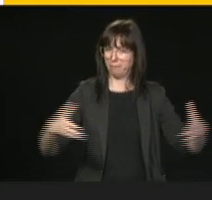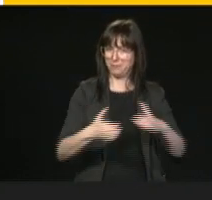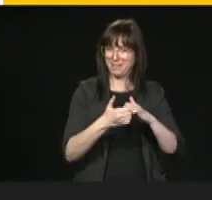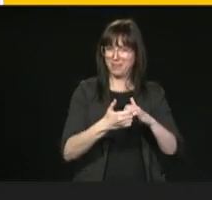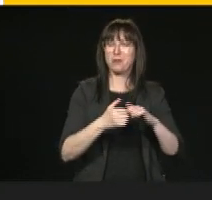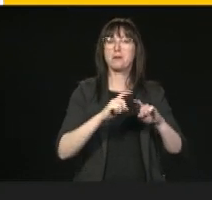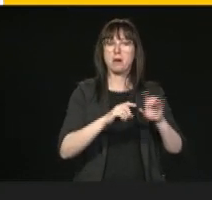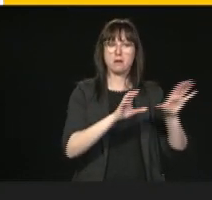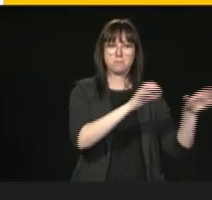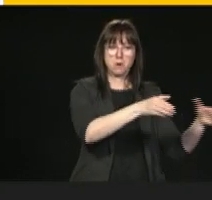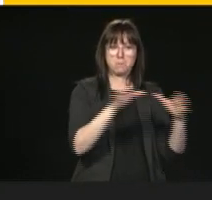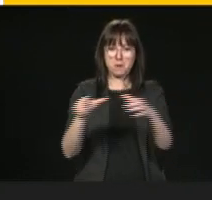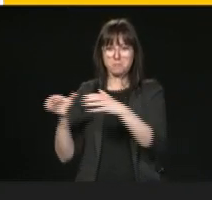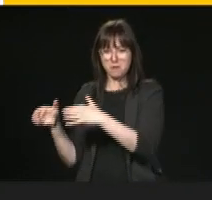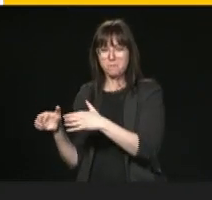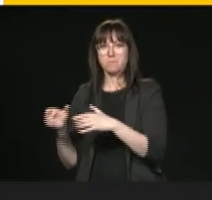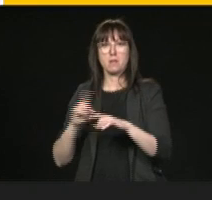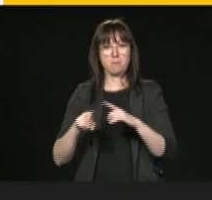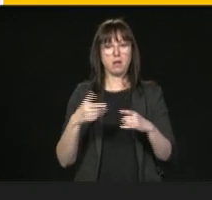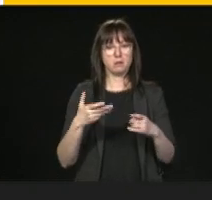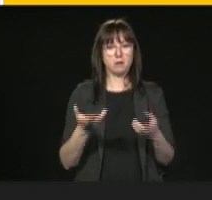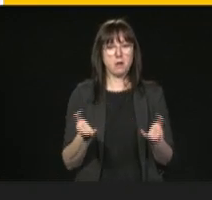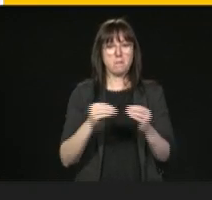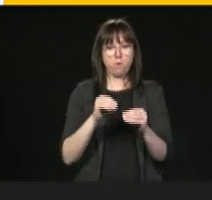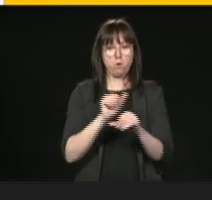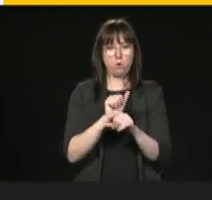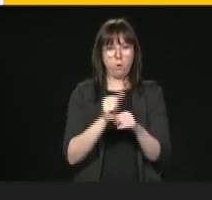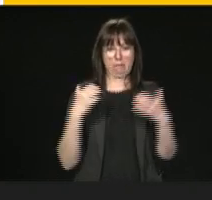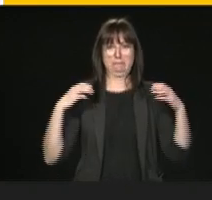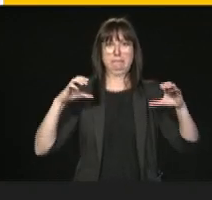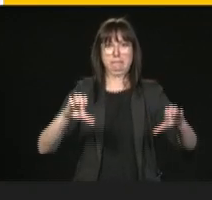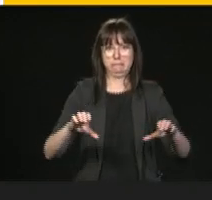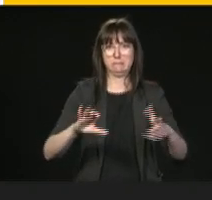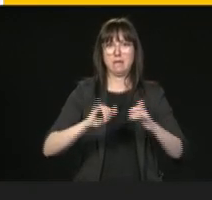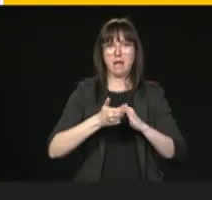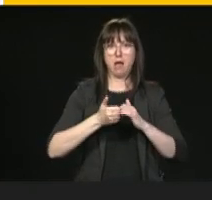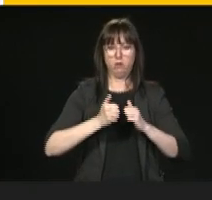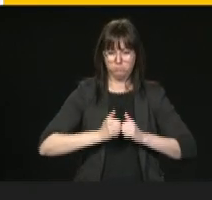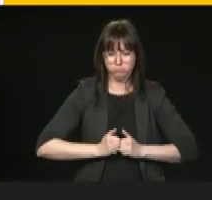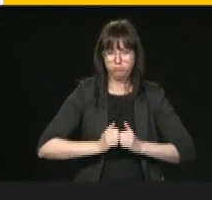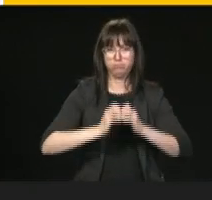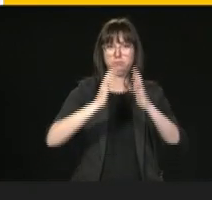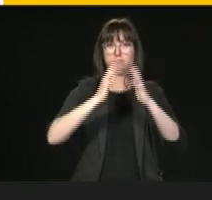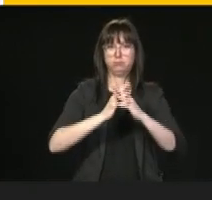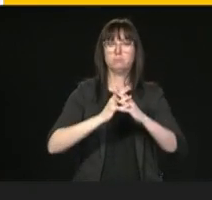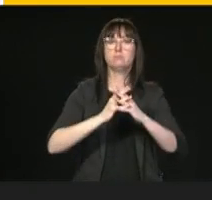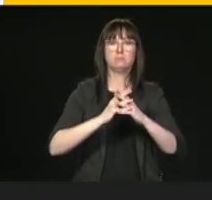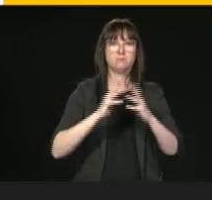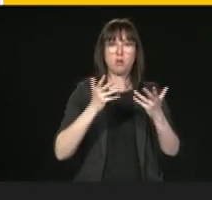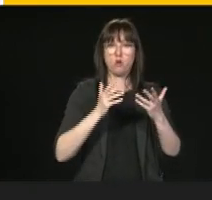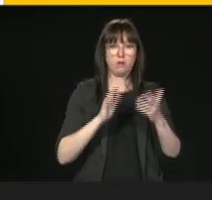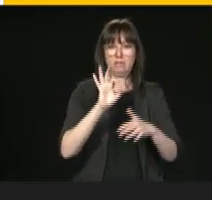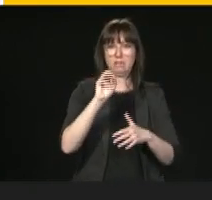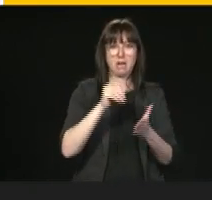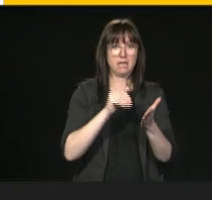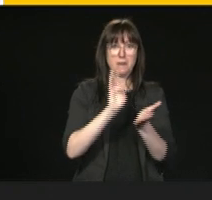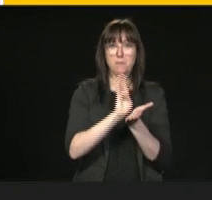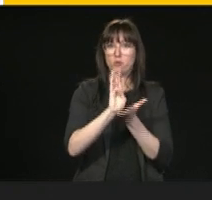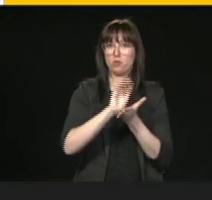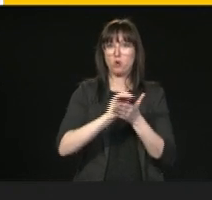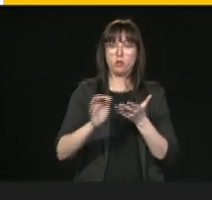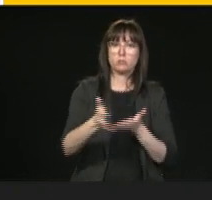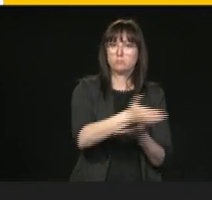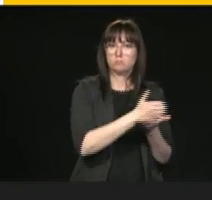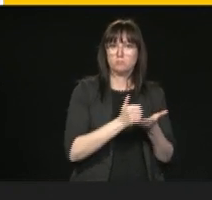They're doing a remarkable job of executing. As I said, we've accumulated over $90 billion in these 2 weeks already of